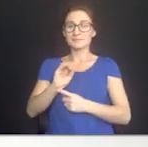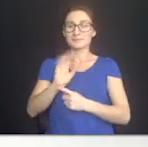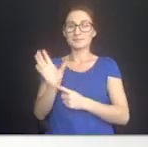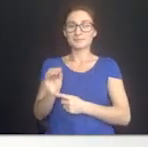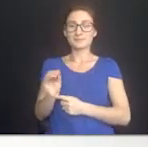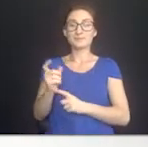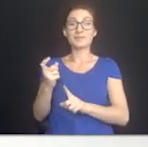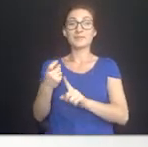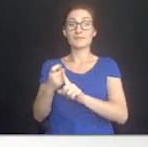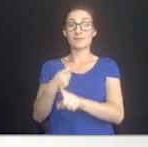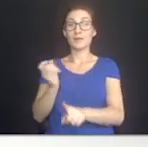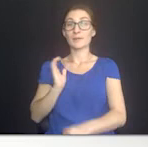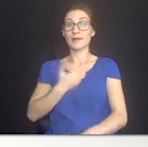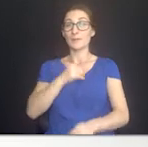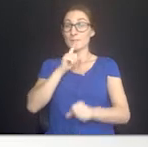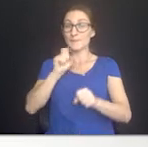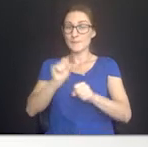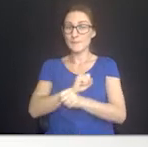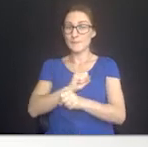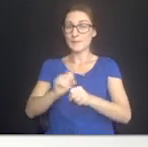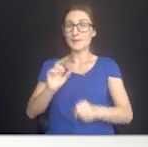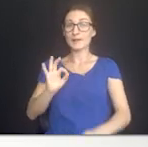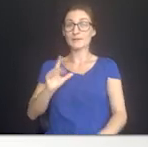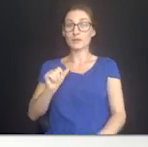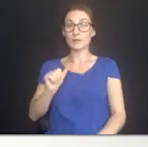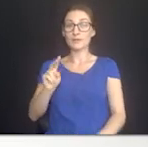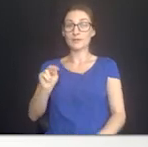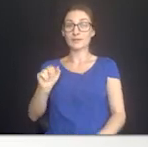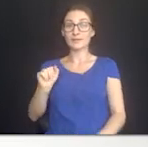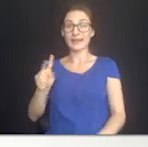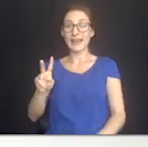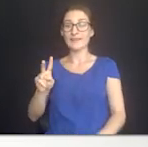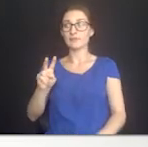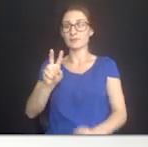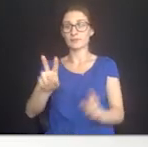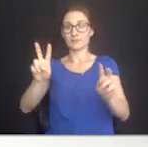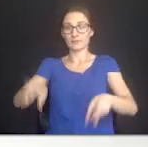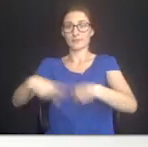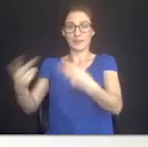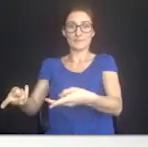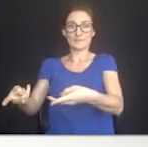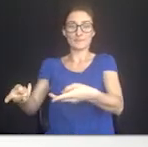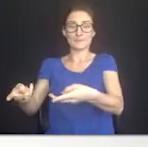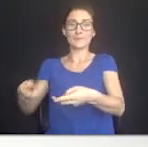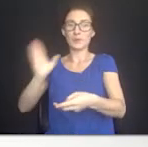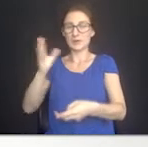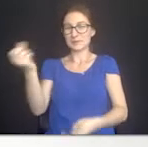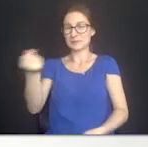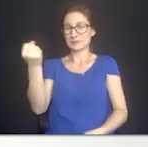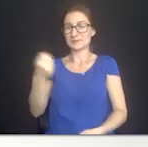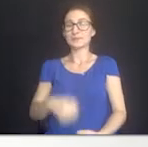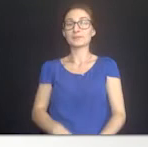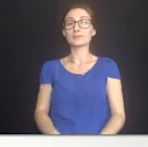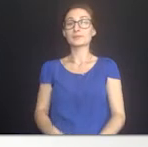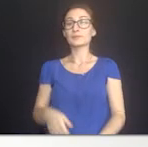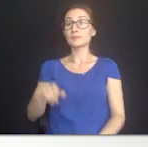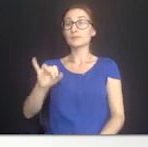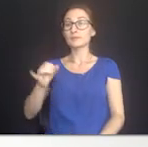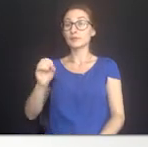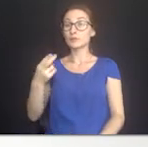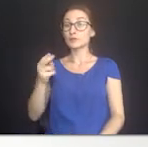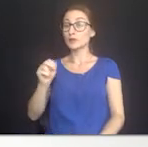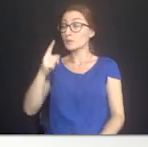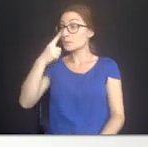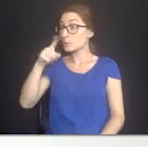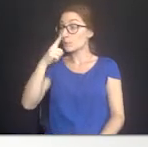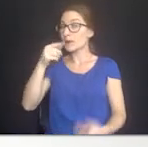And this is a screenshot from our actual Florida Navigator. Somehow got mixed up. We'll get to that. So John,